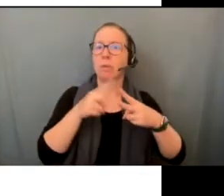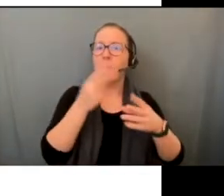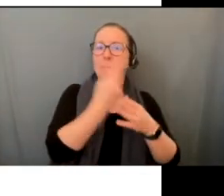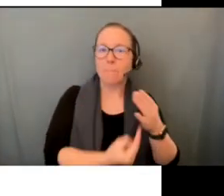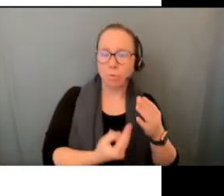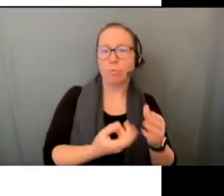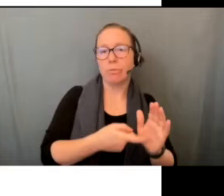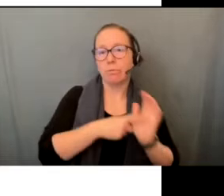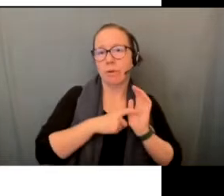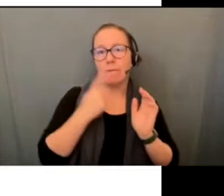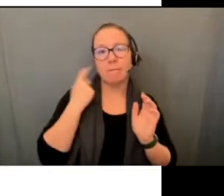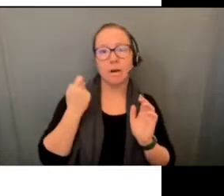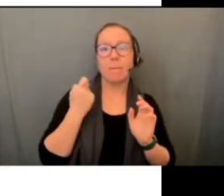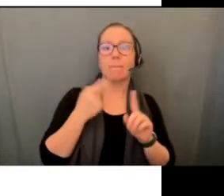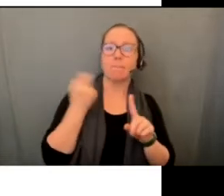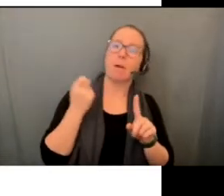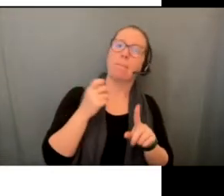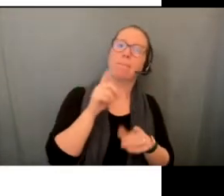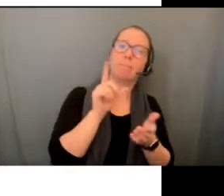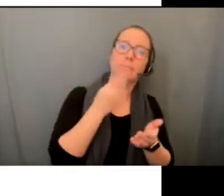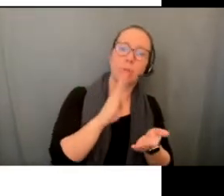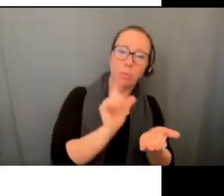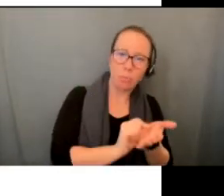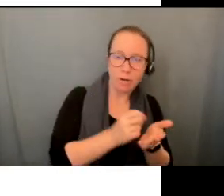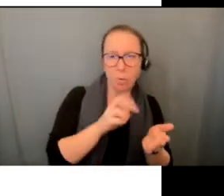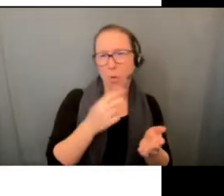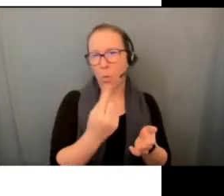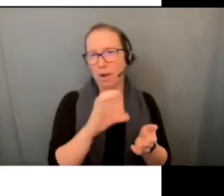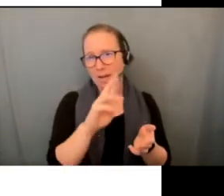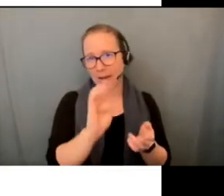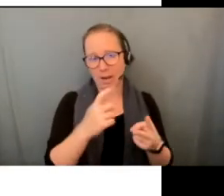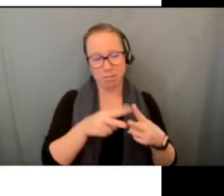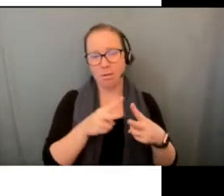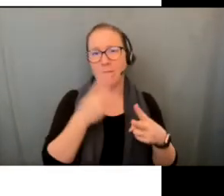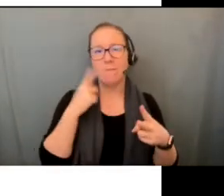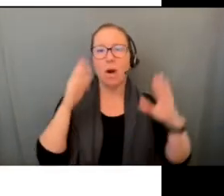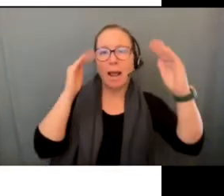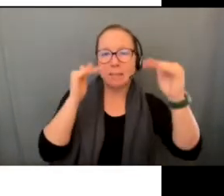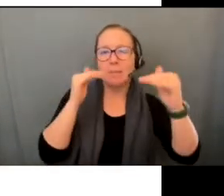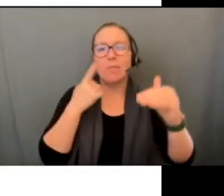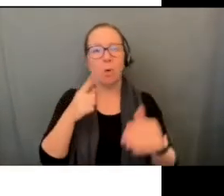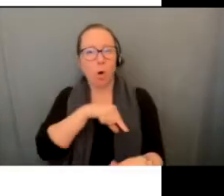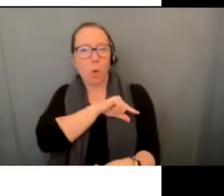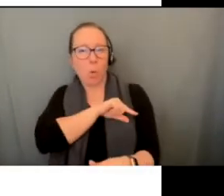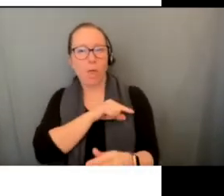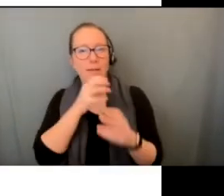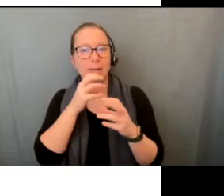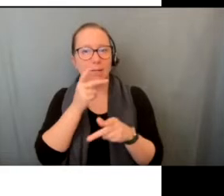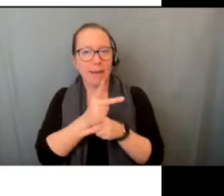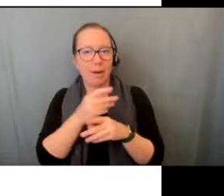either the Blueprint or from OneCare as expectations for doing this quality care in our